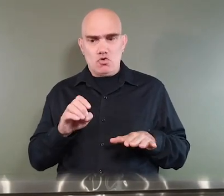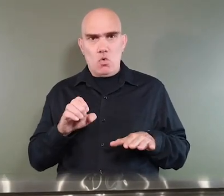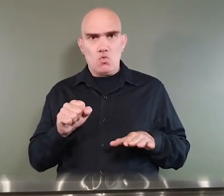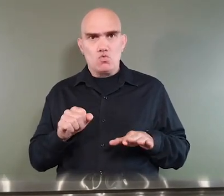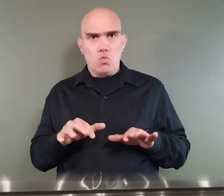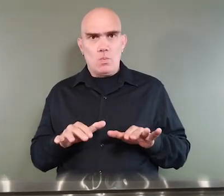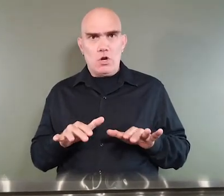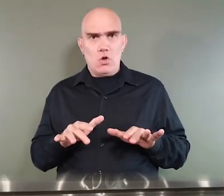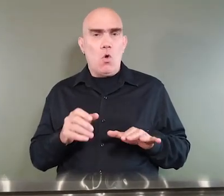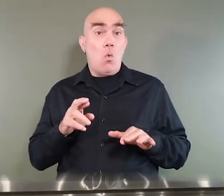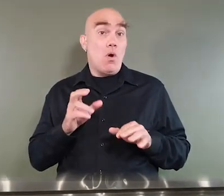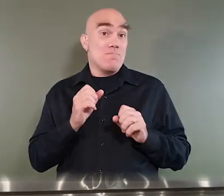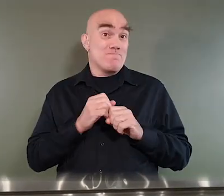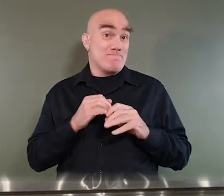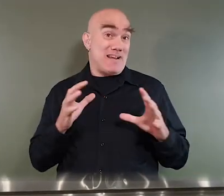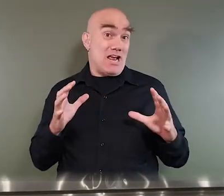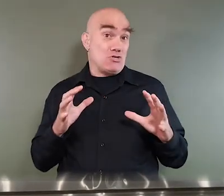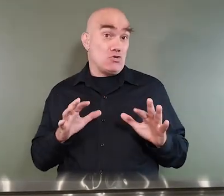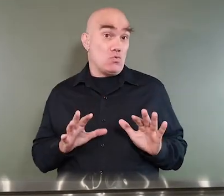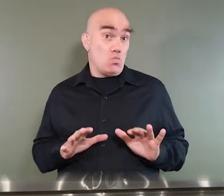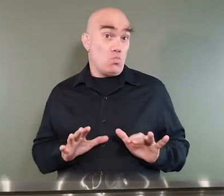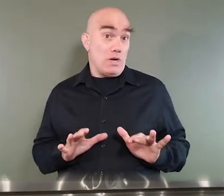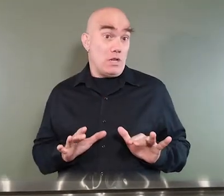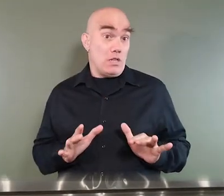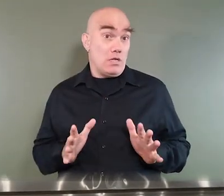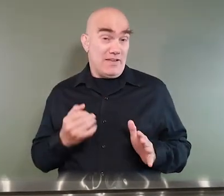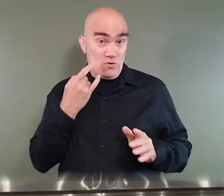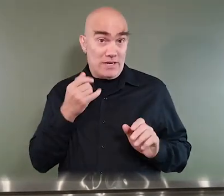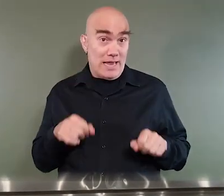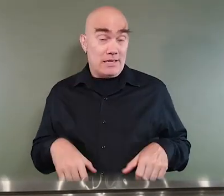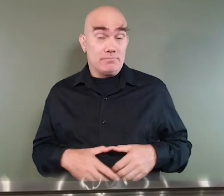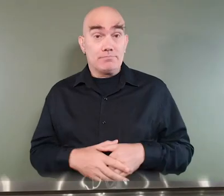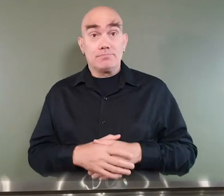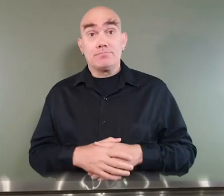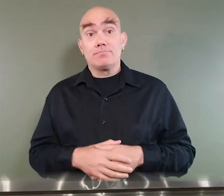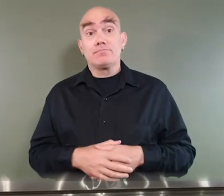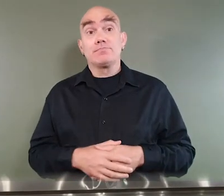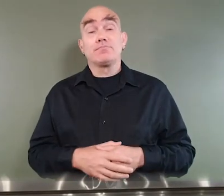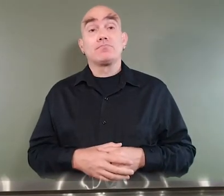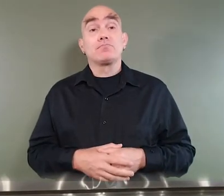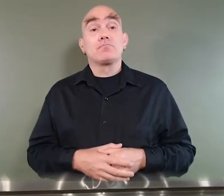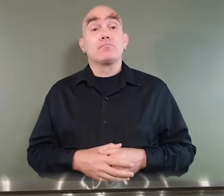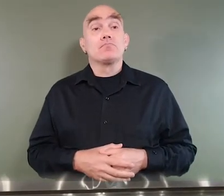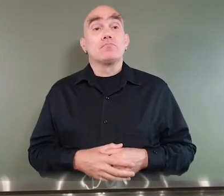And if you can, wiggle your toes or imagine they're wiggling.